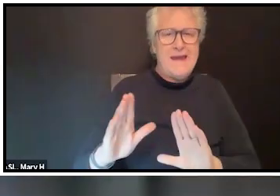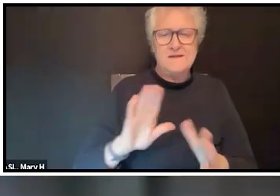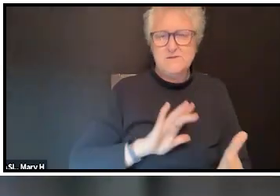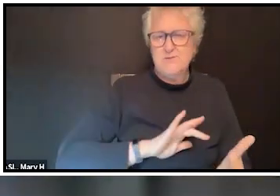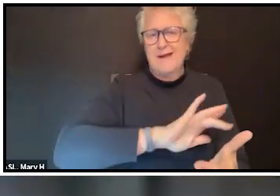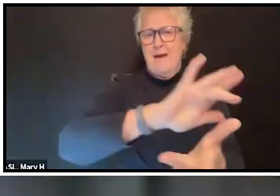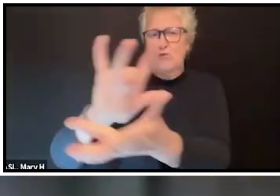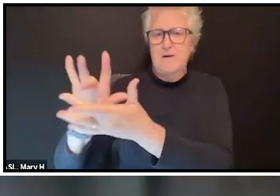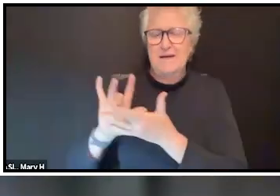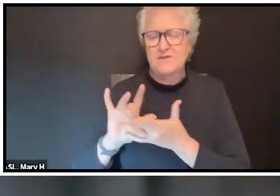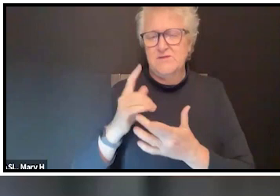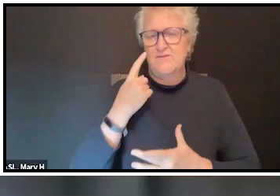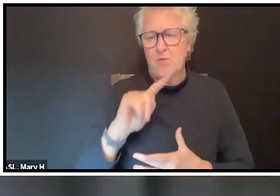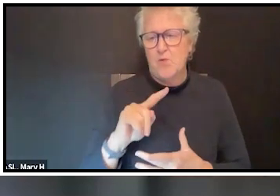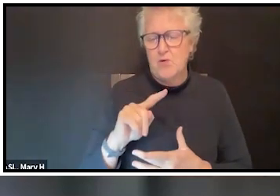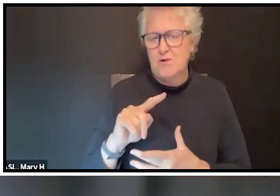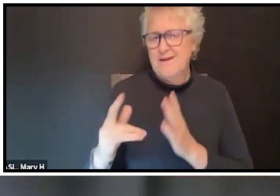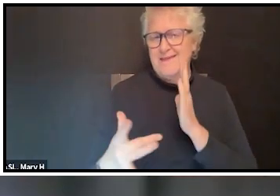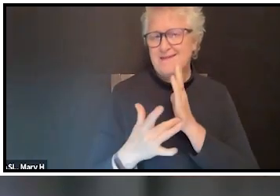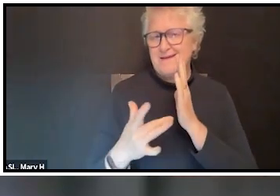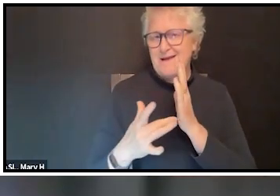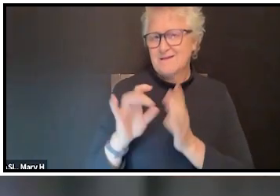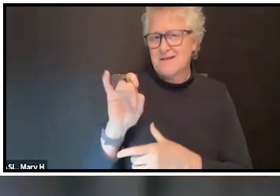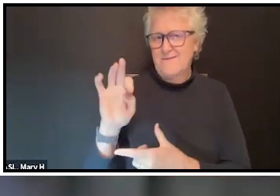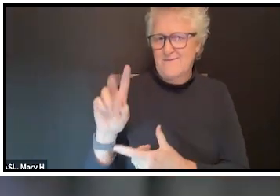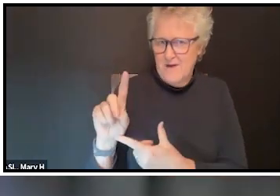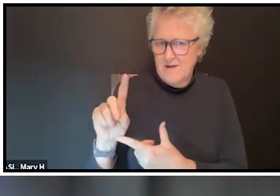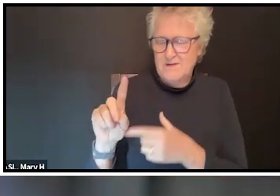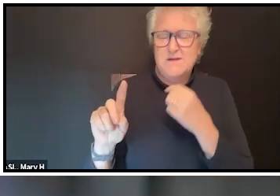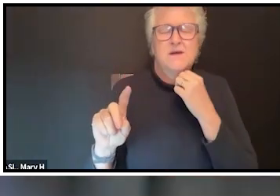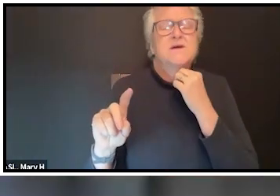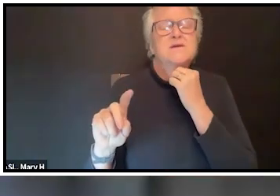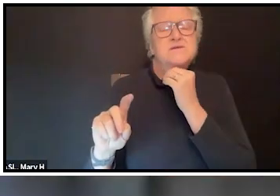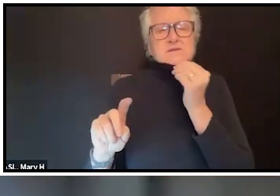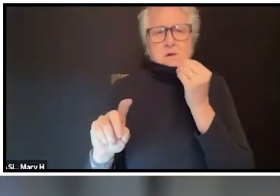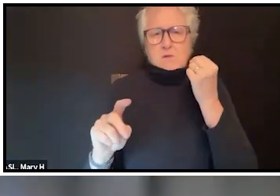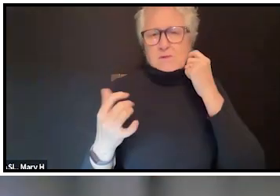up a little bit. So more to come. We are talking about that now, though, about what we can do.